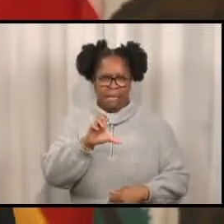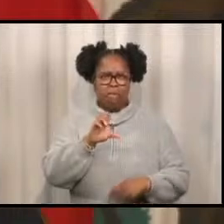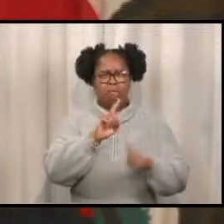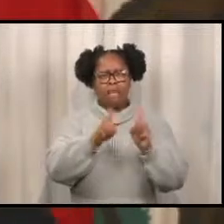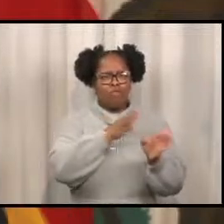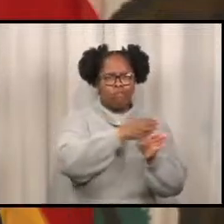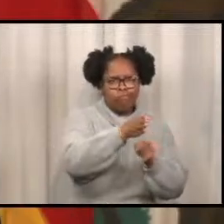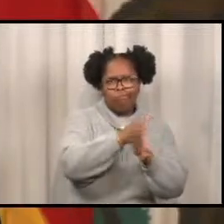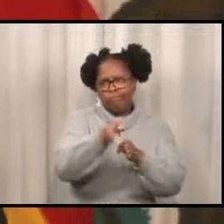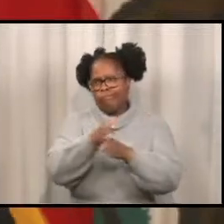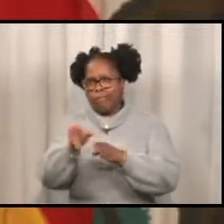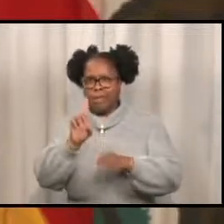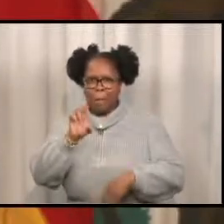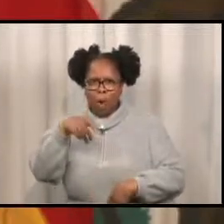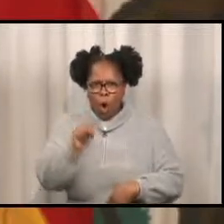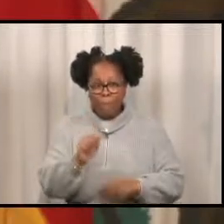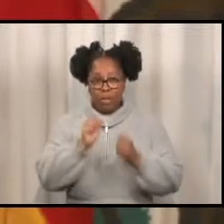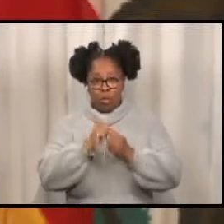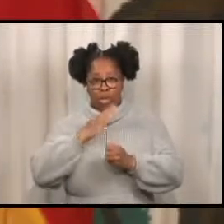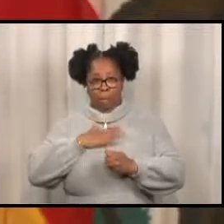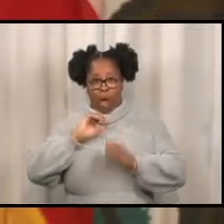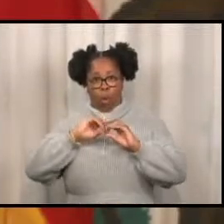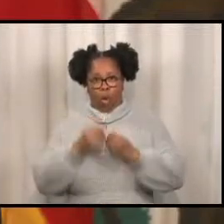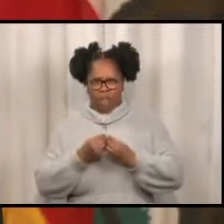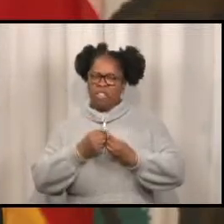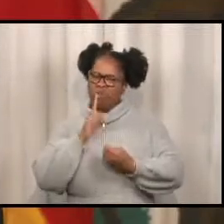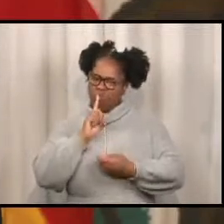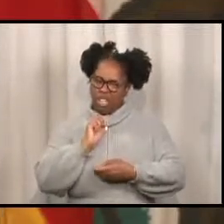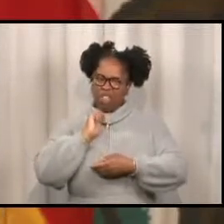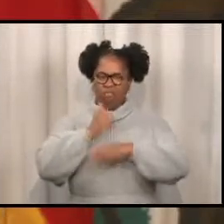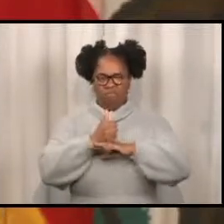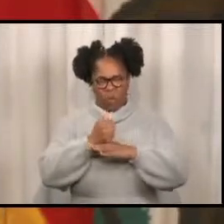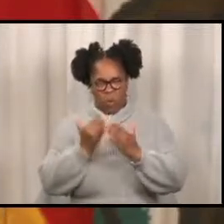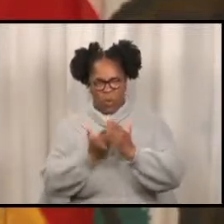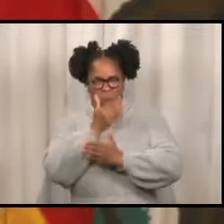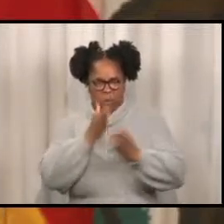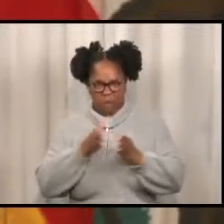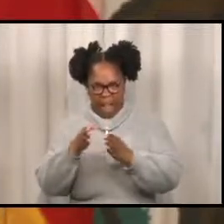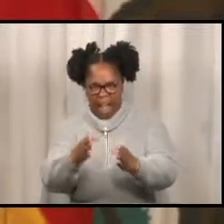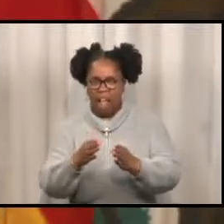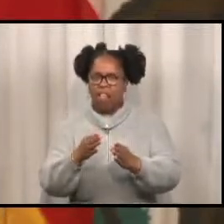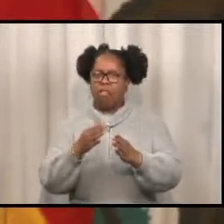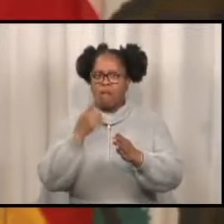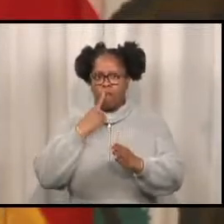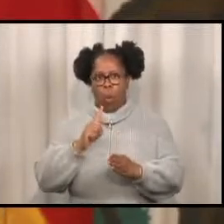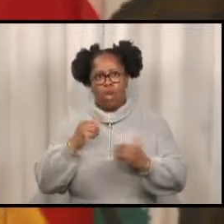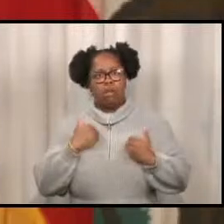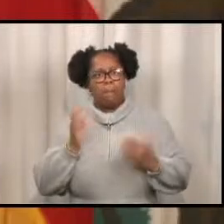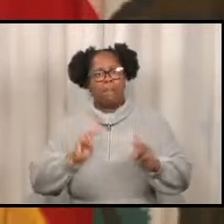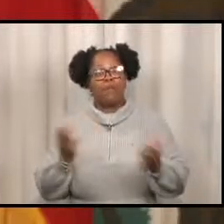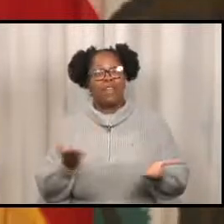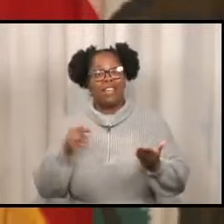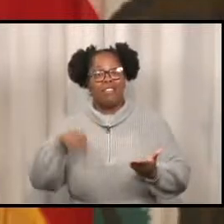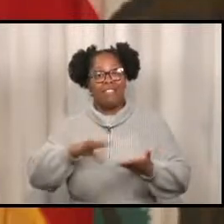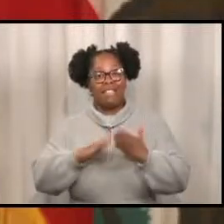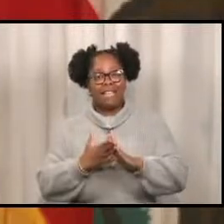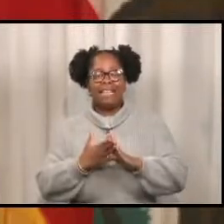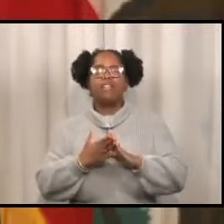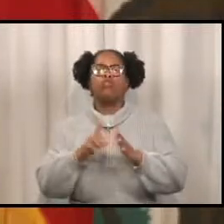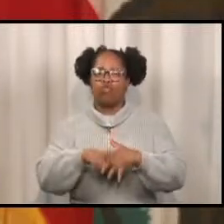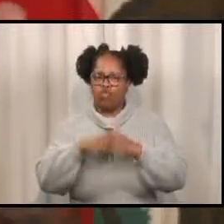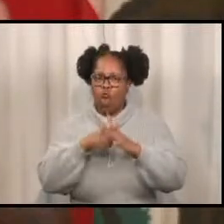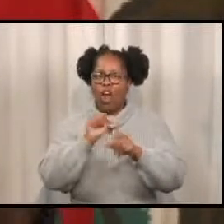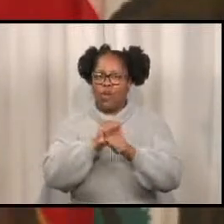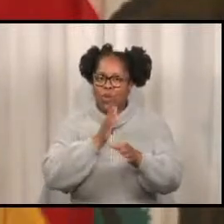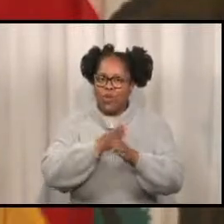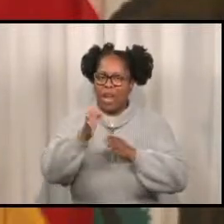my office to forge a new path in the city for young people from diverse backgrounds to chart a career in public service.